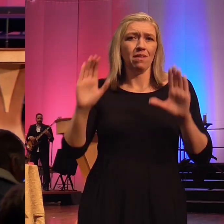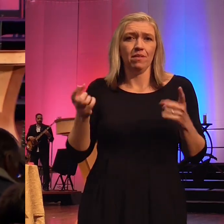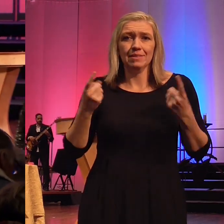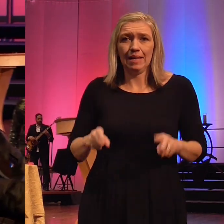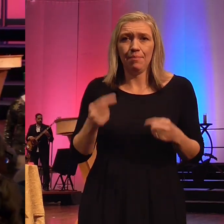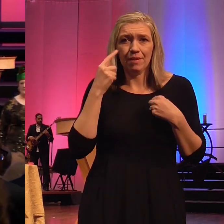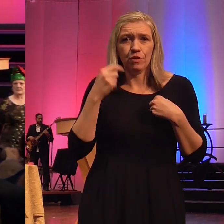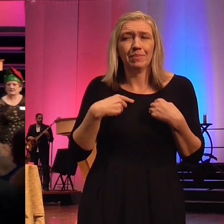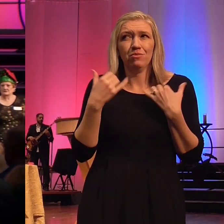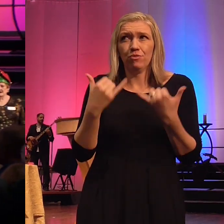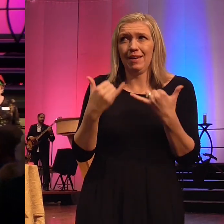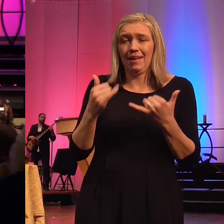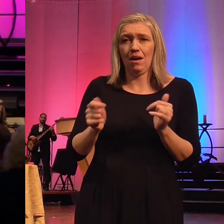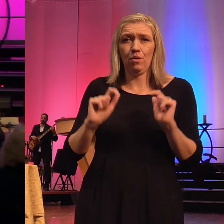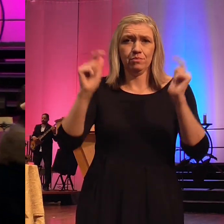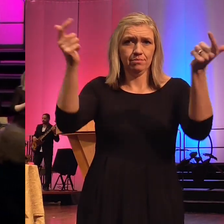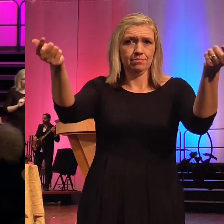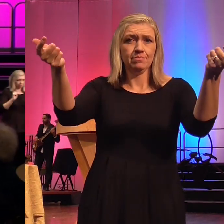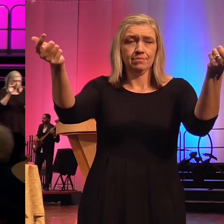now.